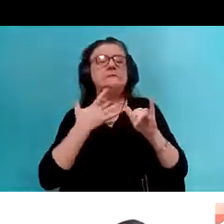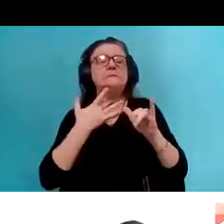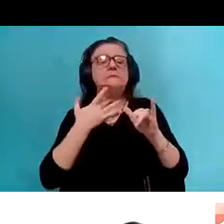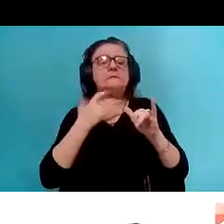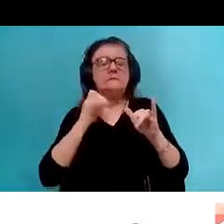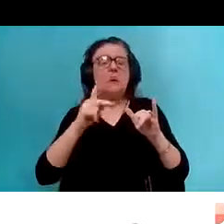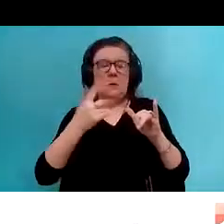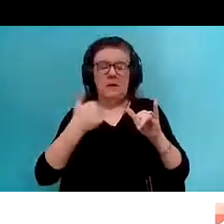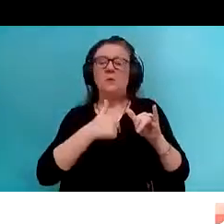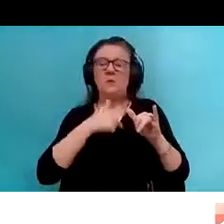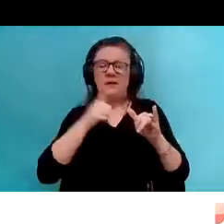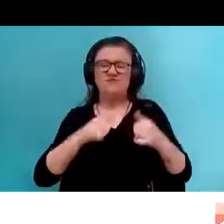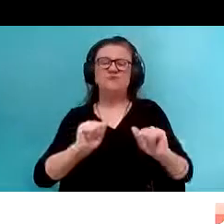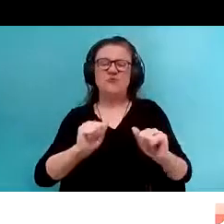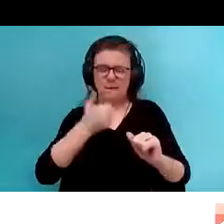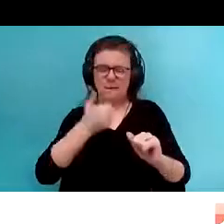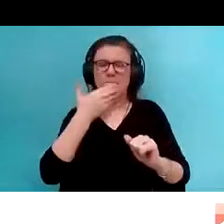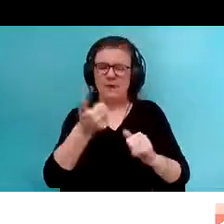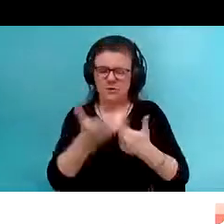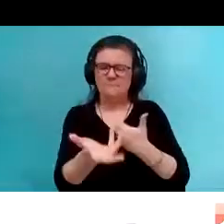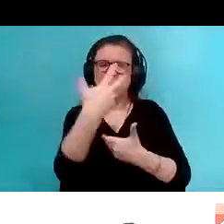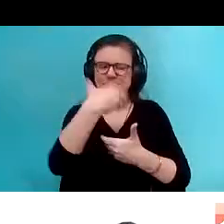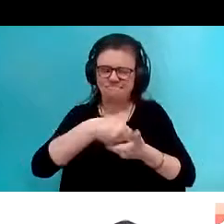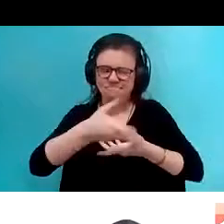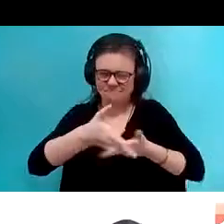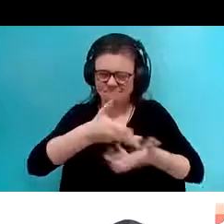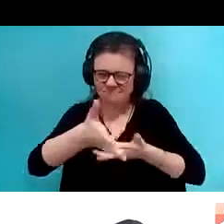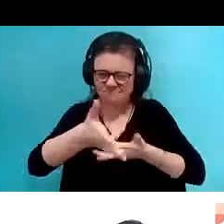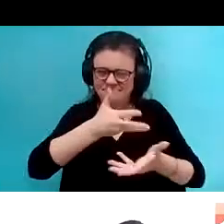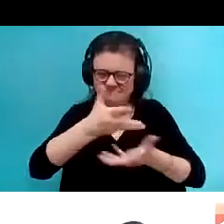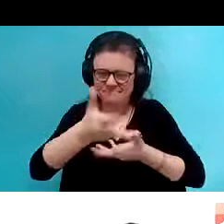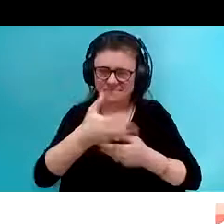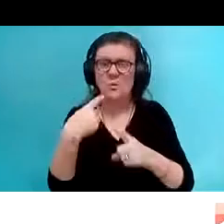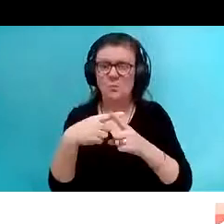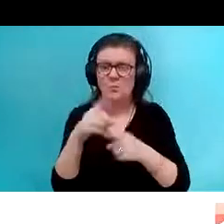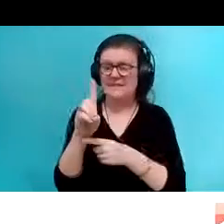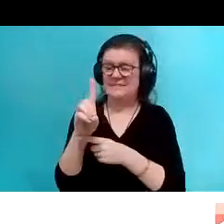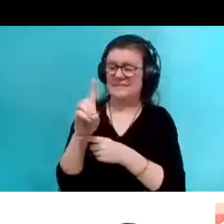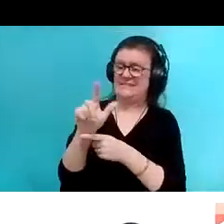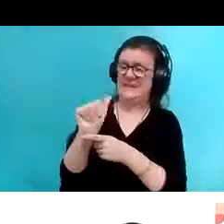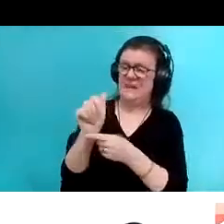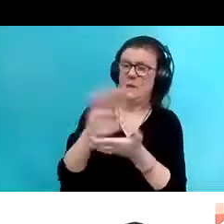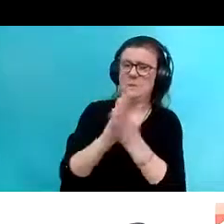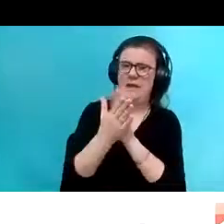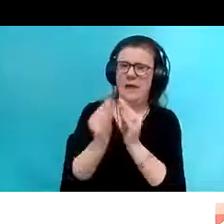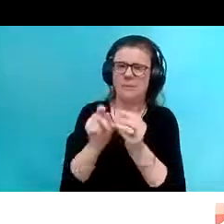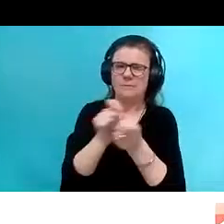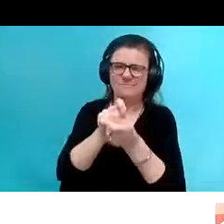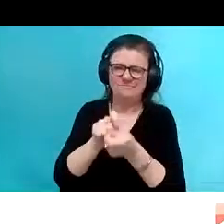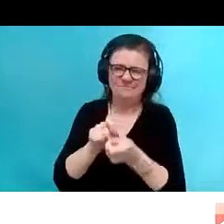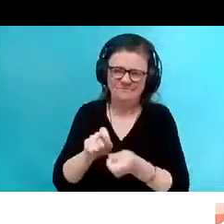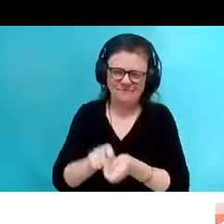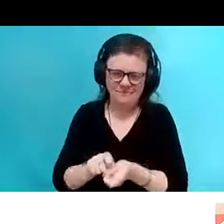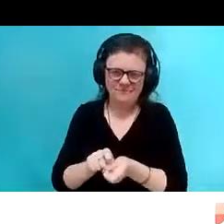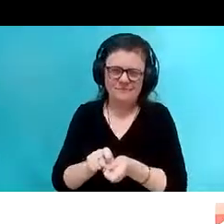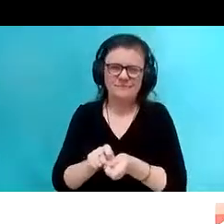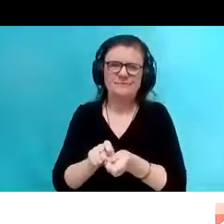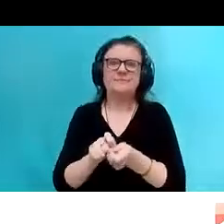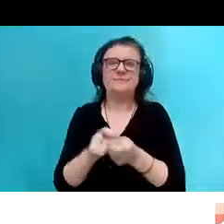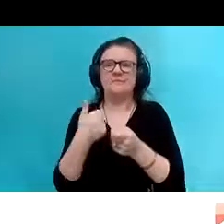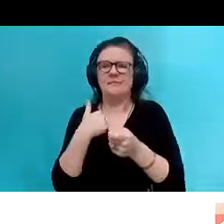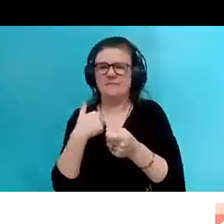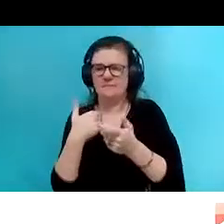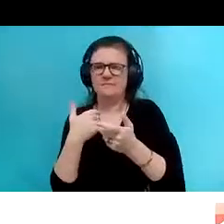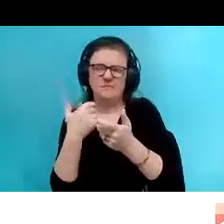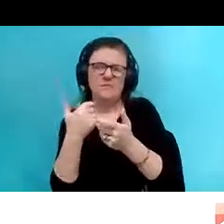methodology that we were able to produce that data that could be disaggregated by inclusion and for different